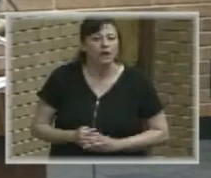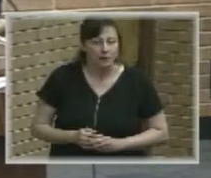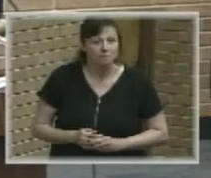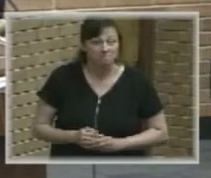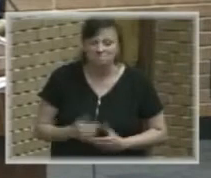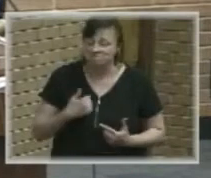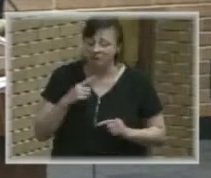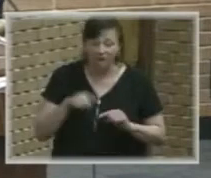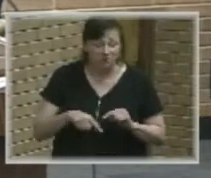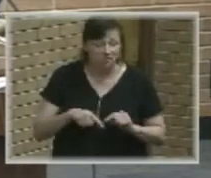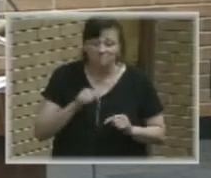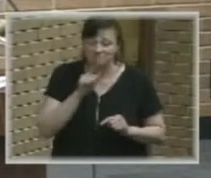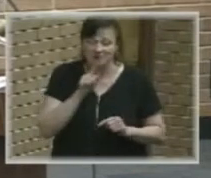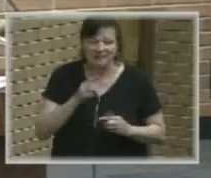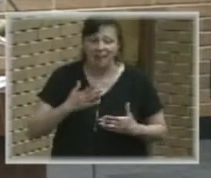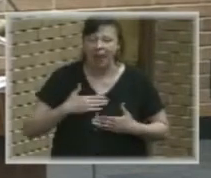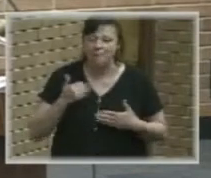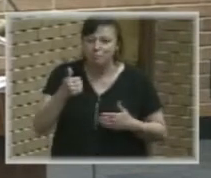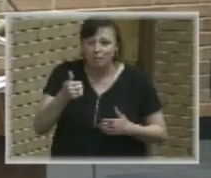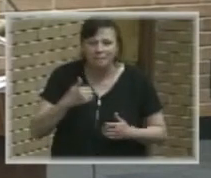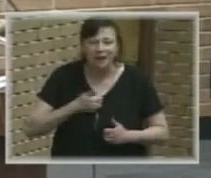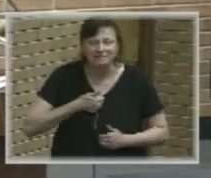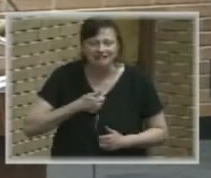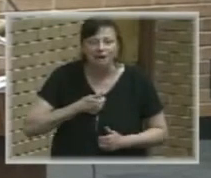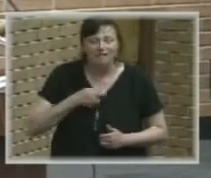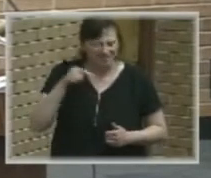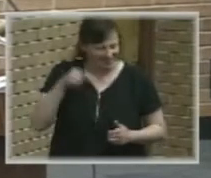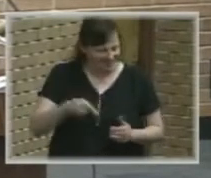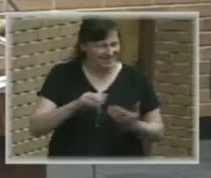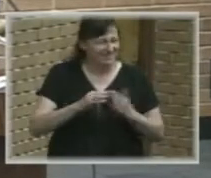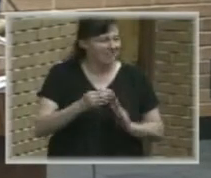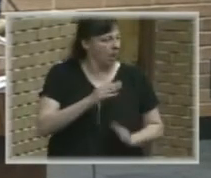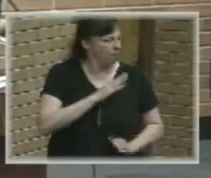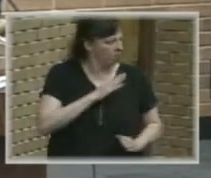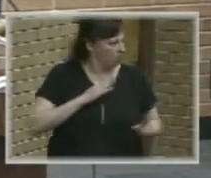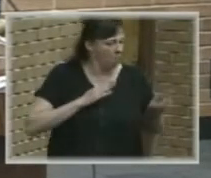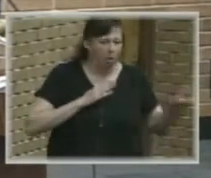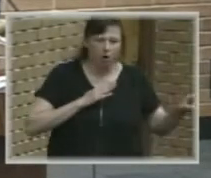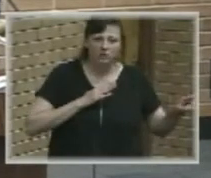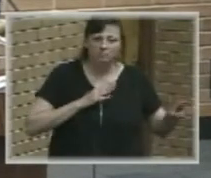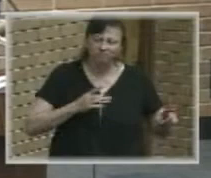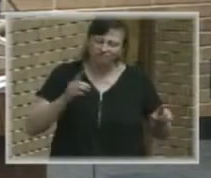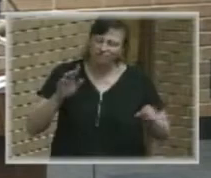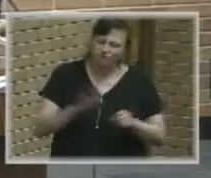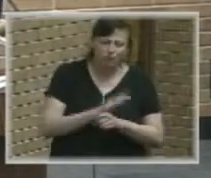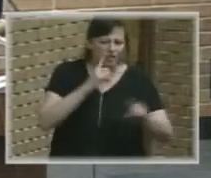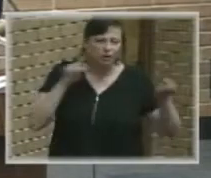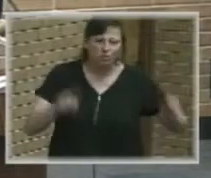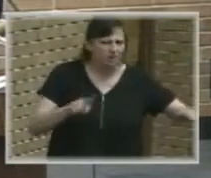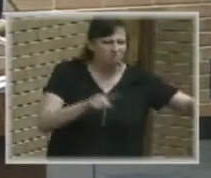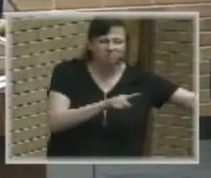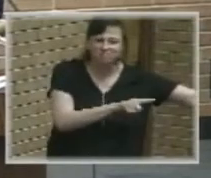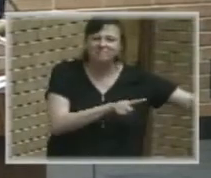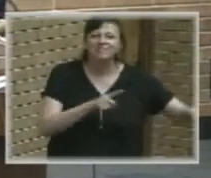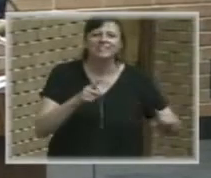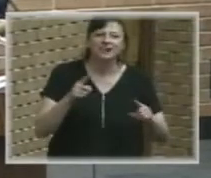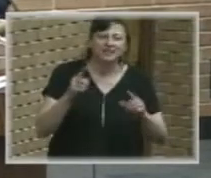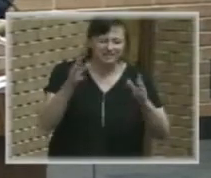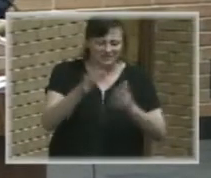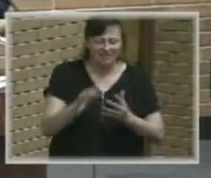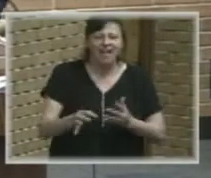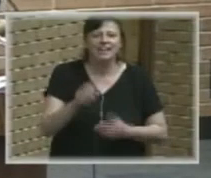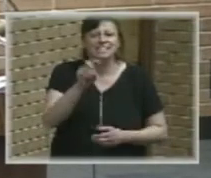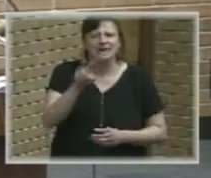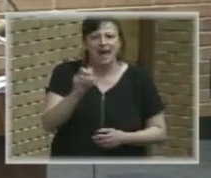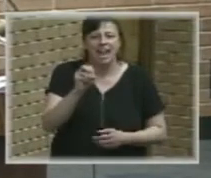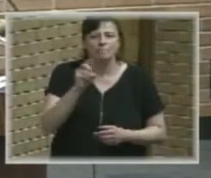I could not be happier that this town board unanimously selected David Cathaldi to